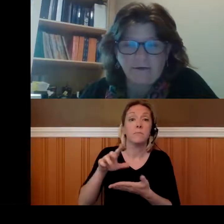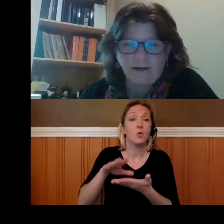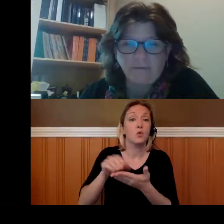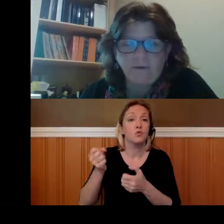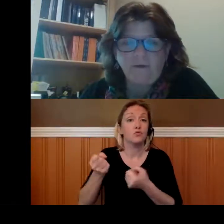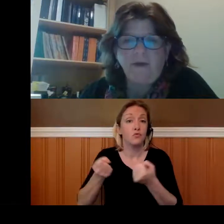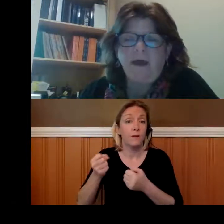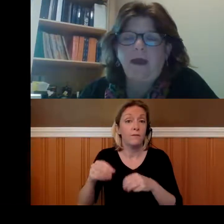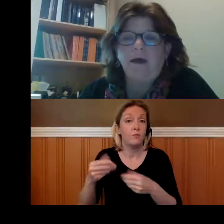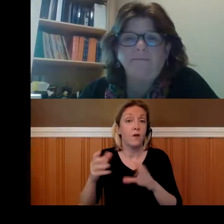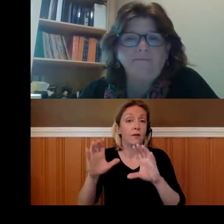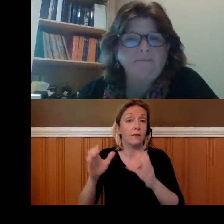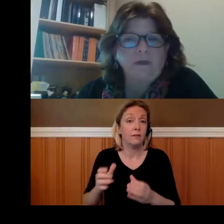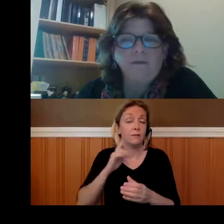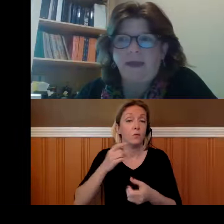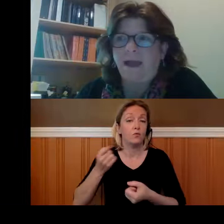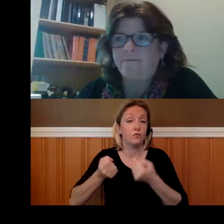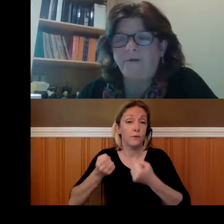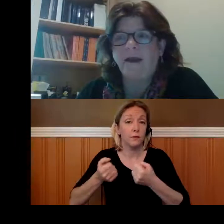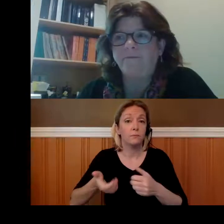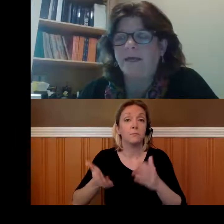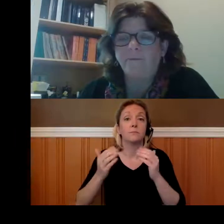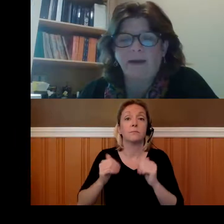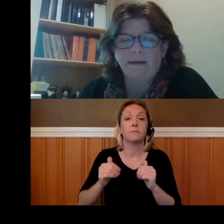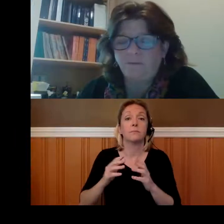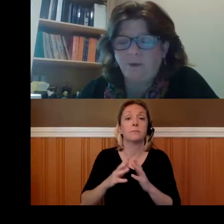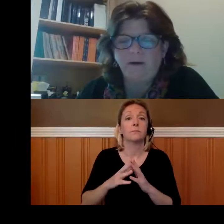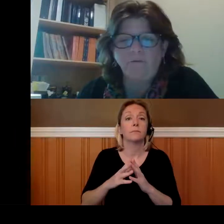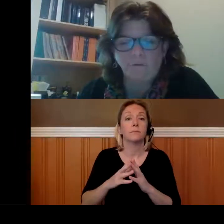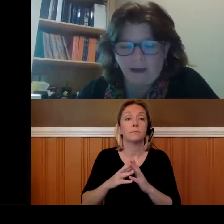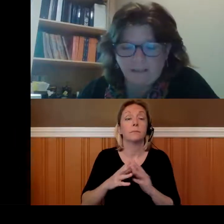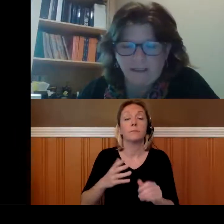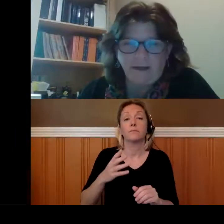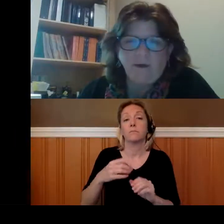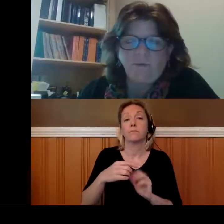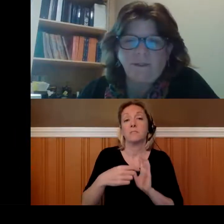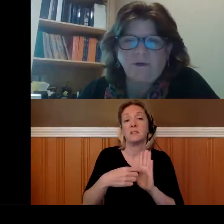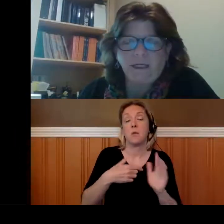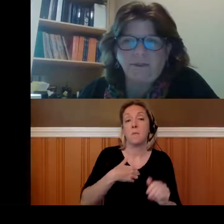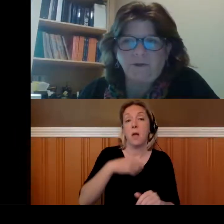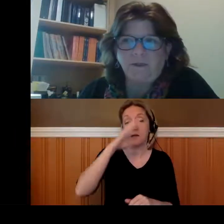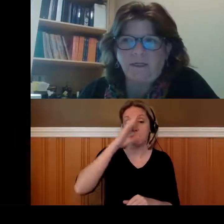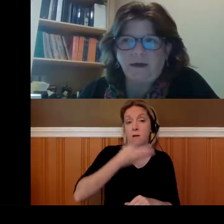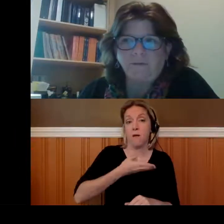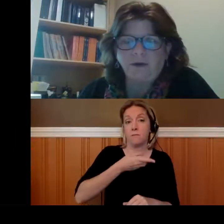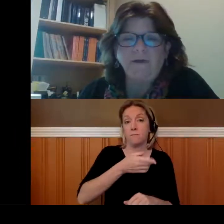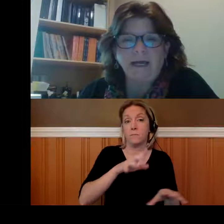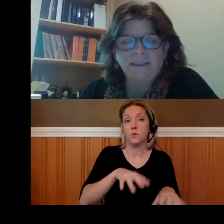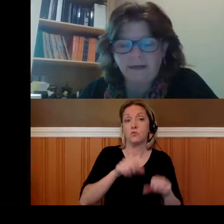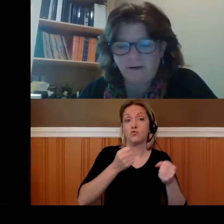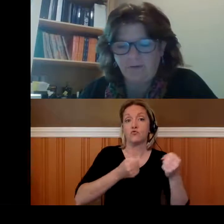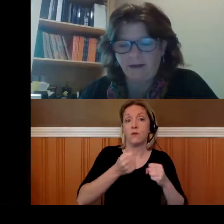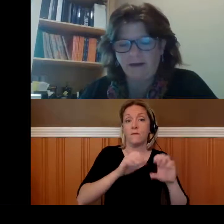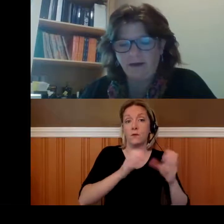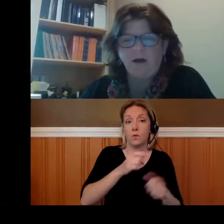available. They have independent, I know for my son, he took the driving class there, and